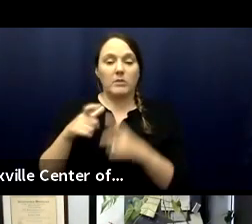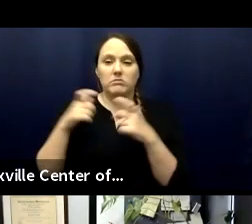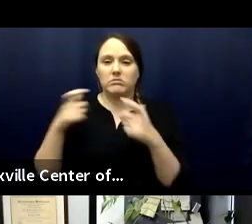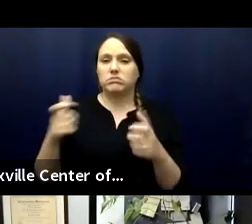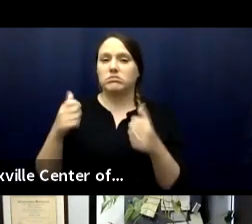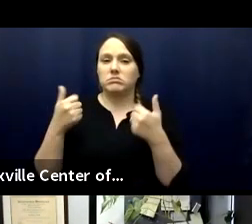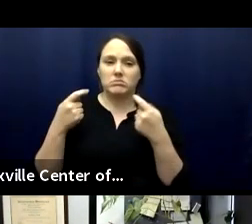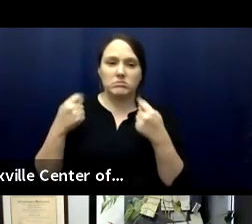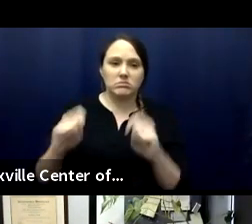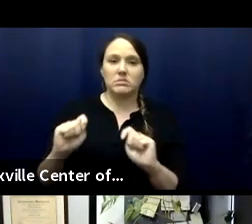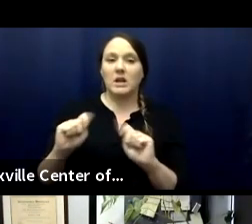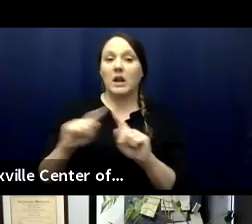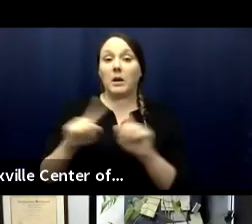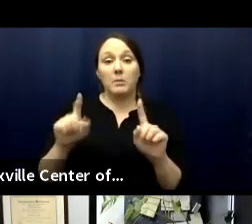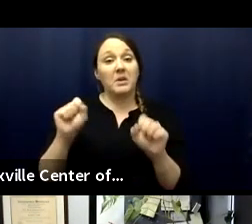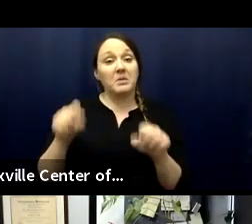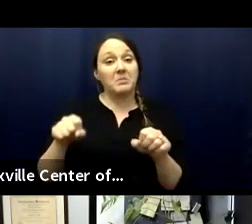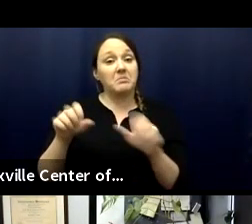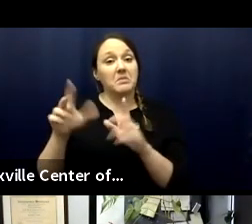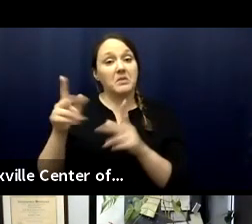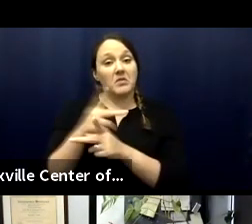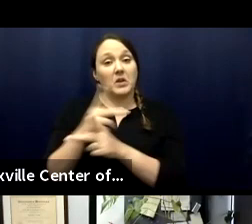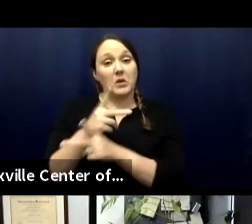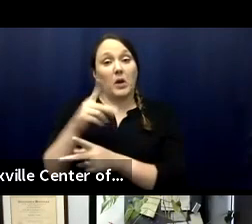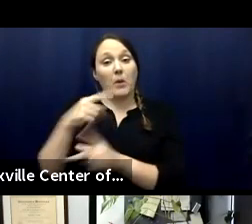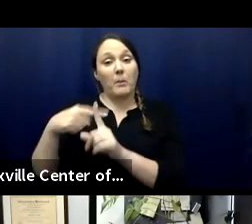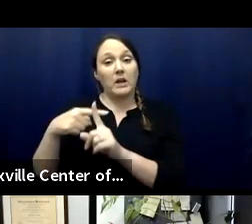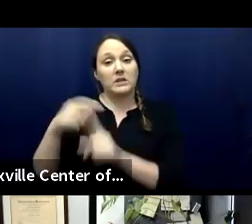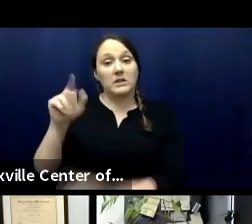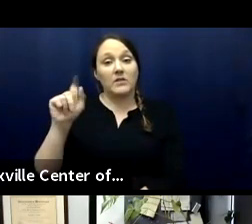could find what the positivity rate was, but it would be